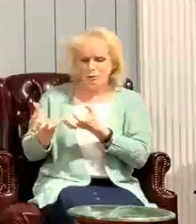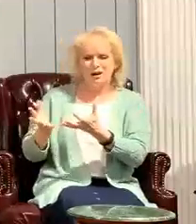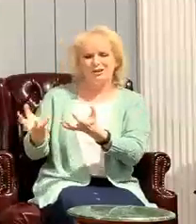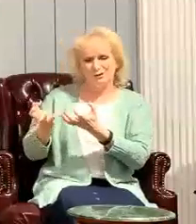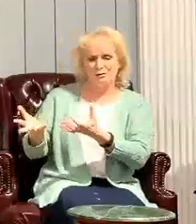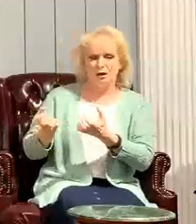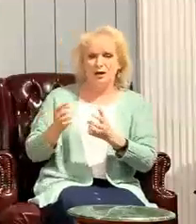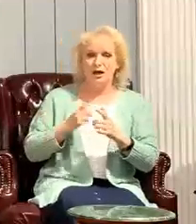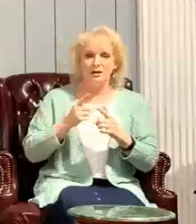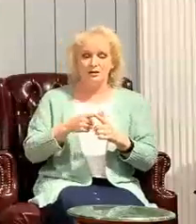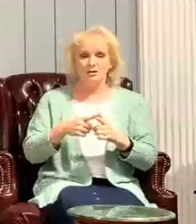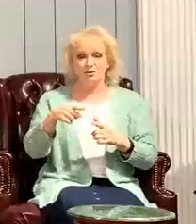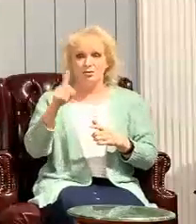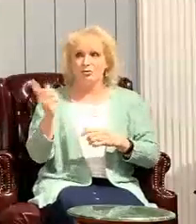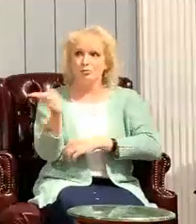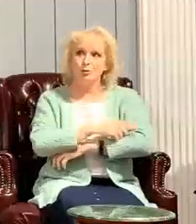and then one day,